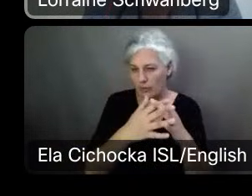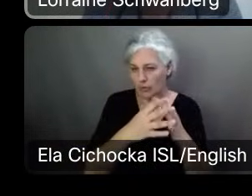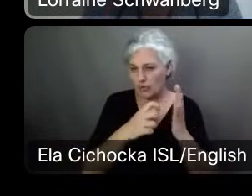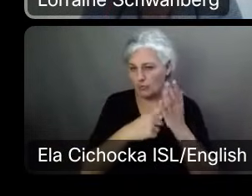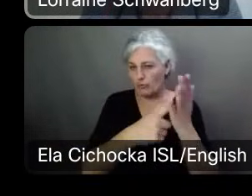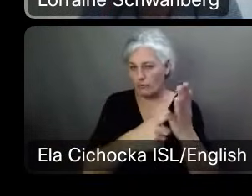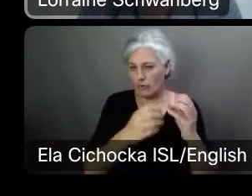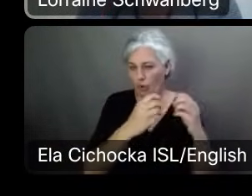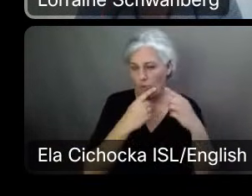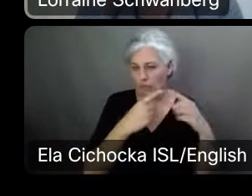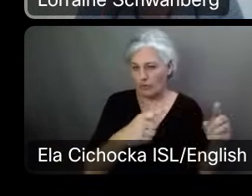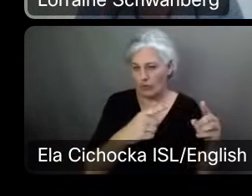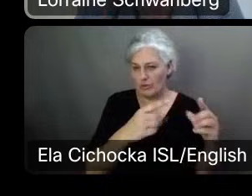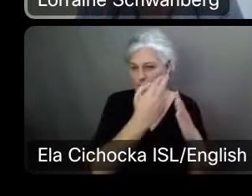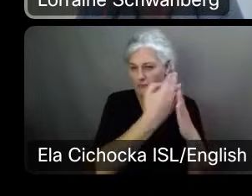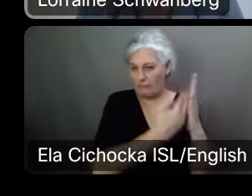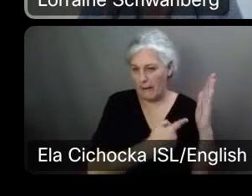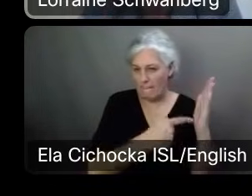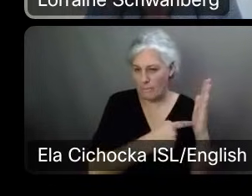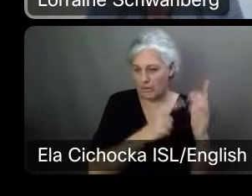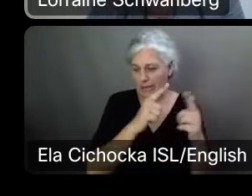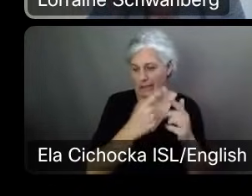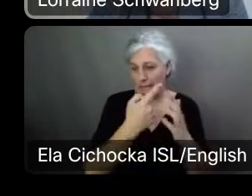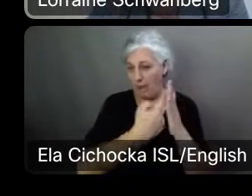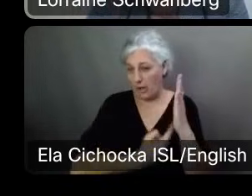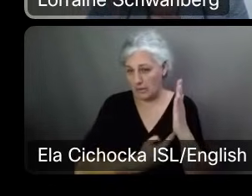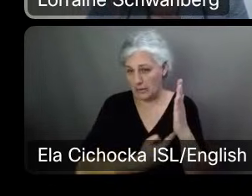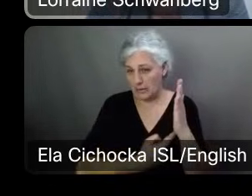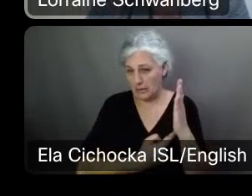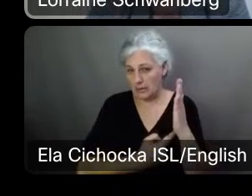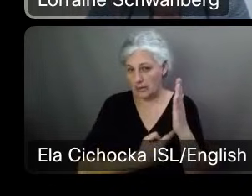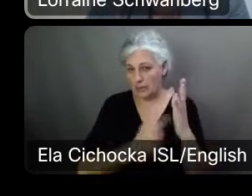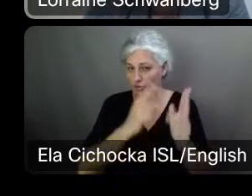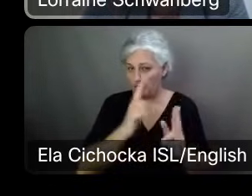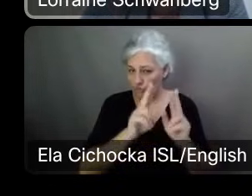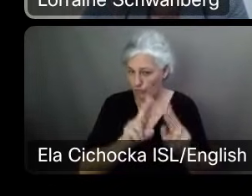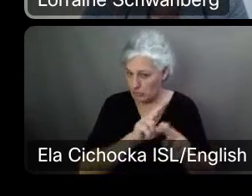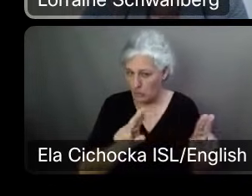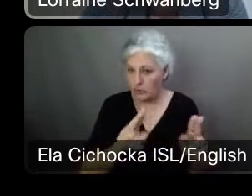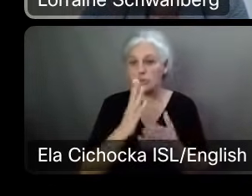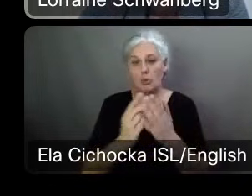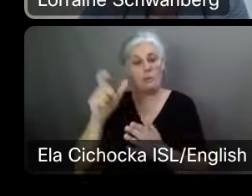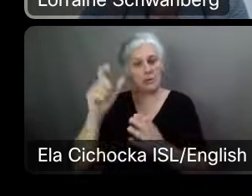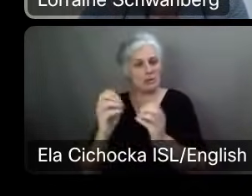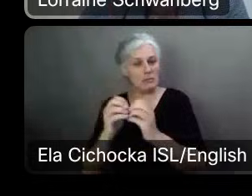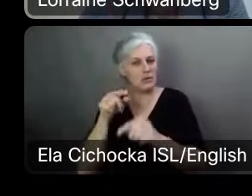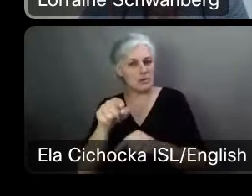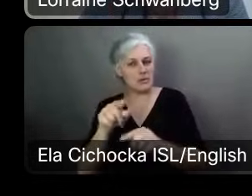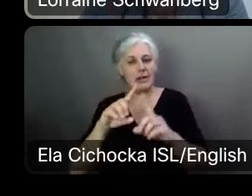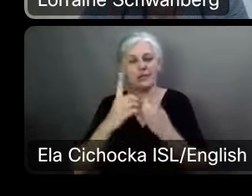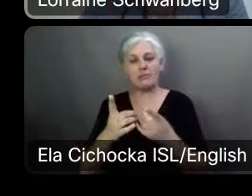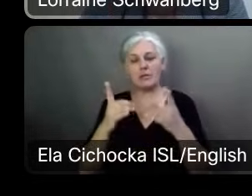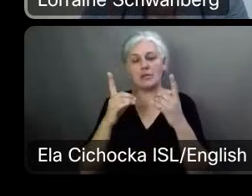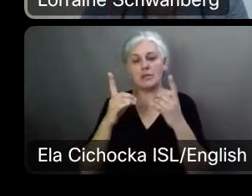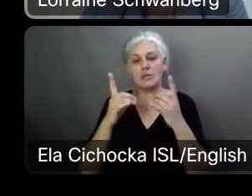open disclosure framework and an open disclosure policy. So just to summarise, there is the Department of Health National